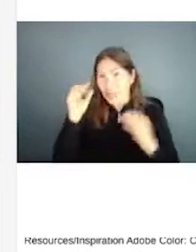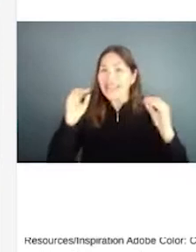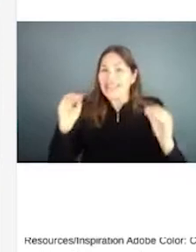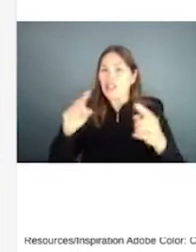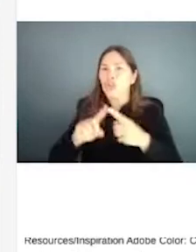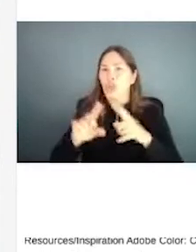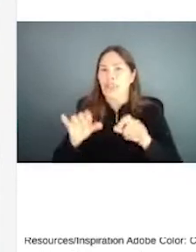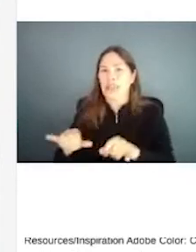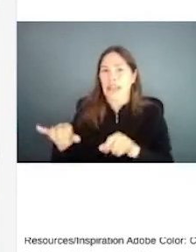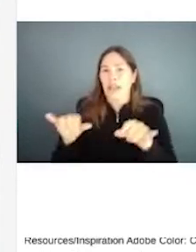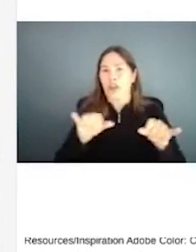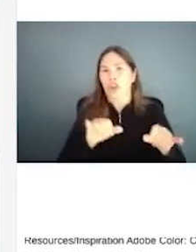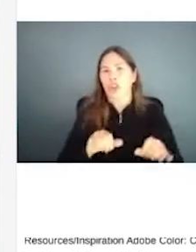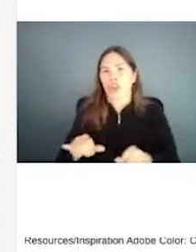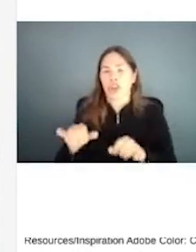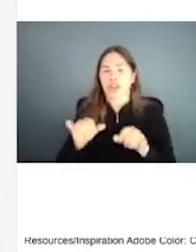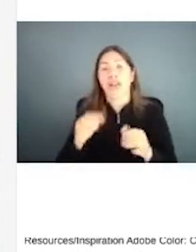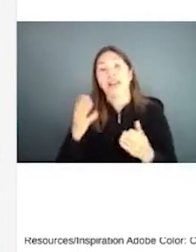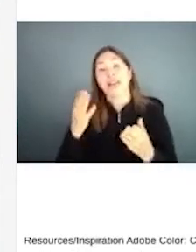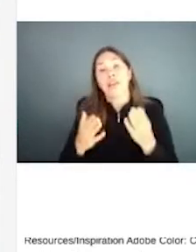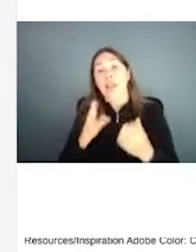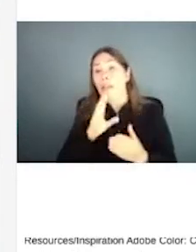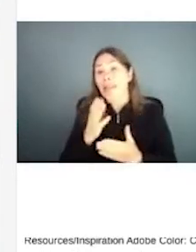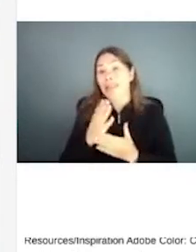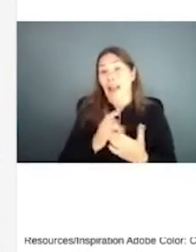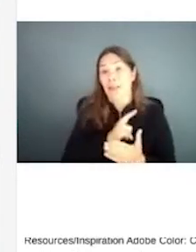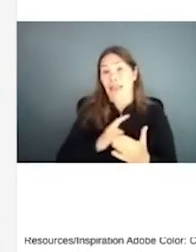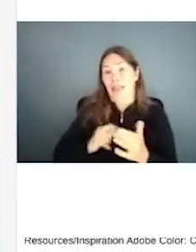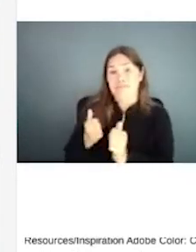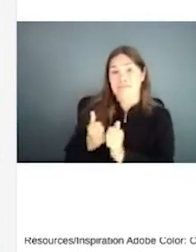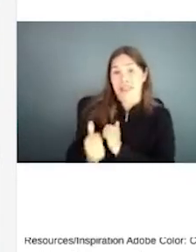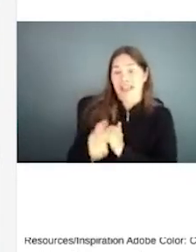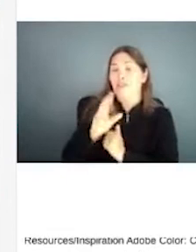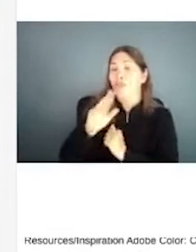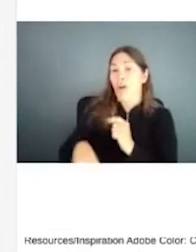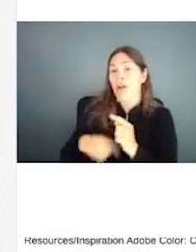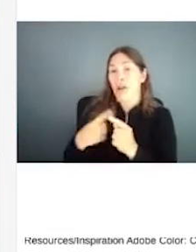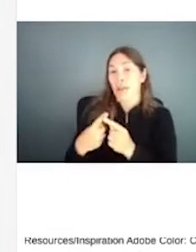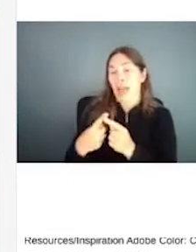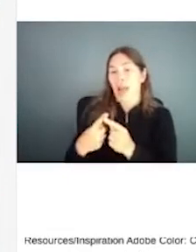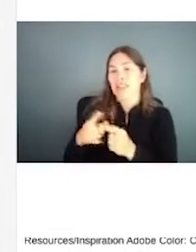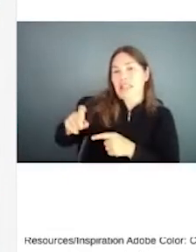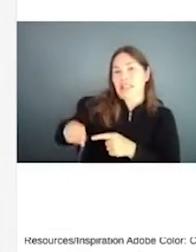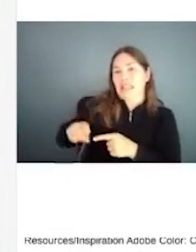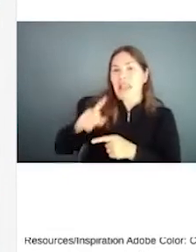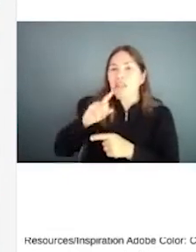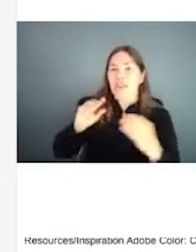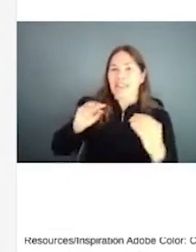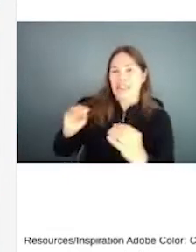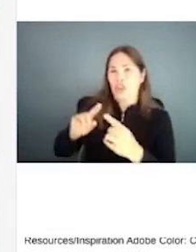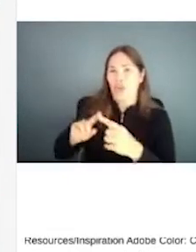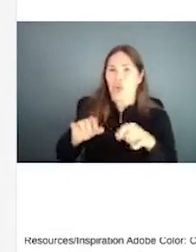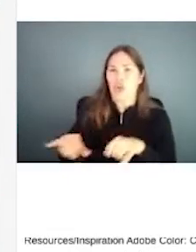standards. There may be even some legislation passed that's talking about the necessity of you teaching to the standards.